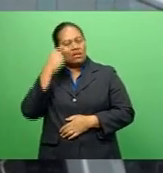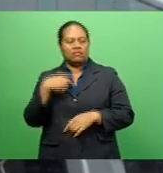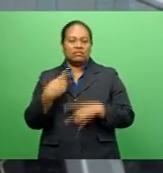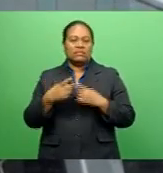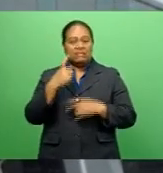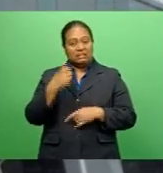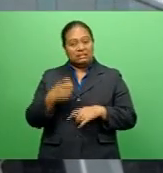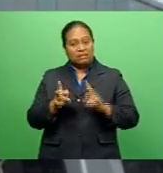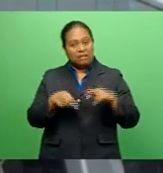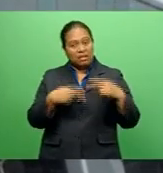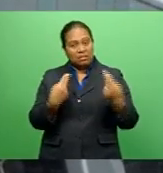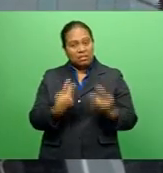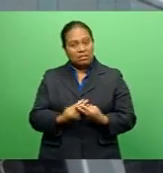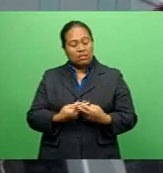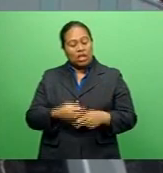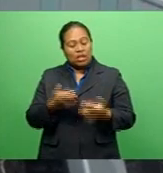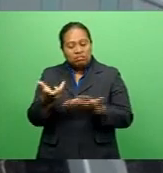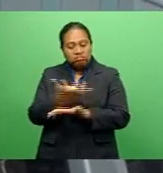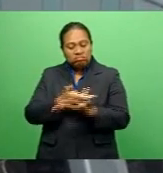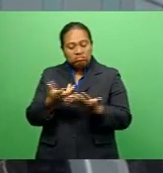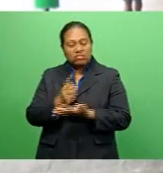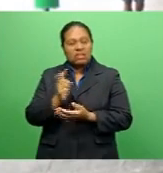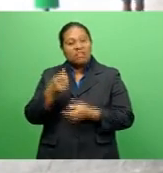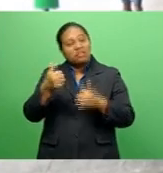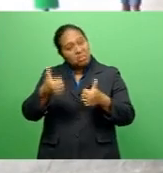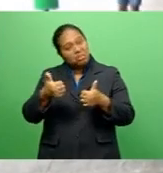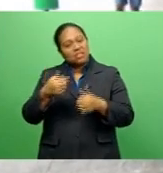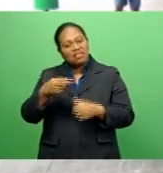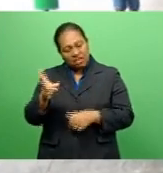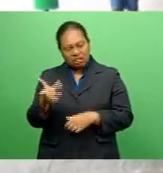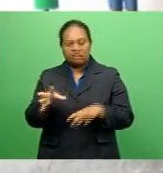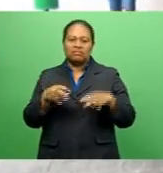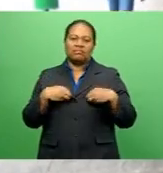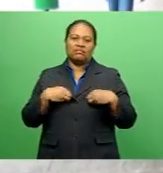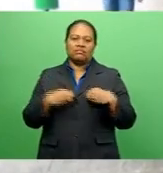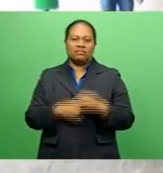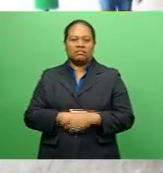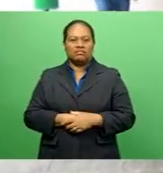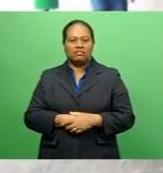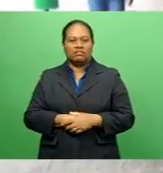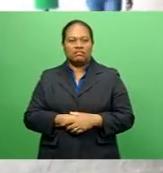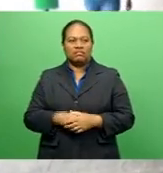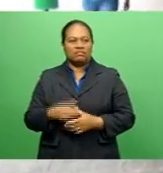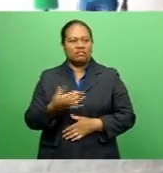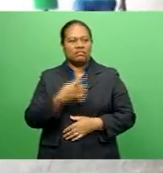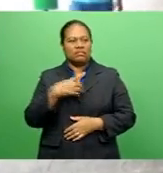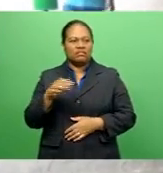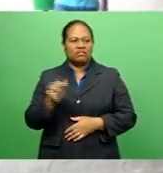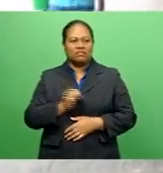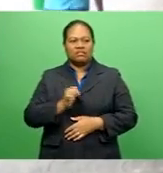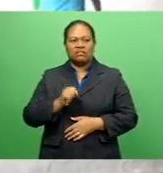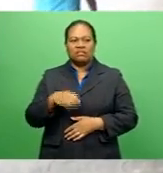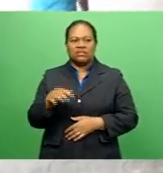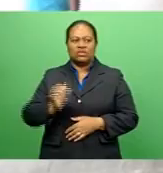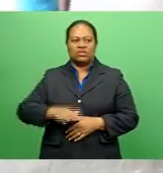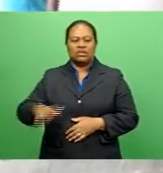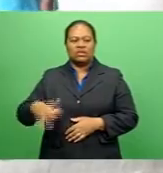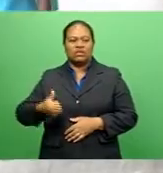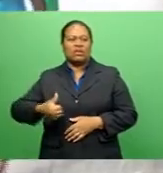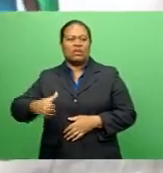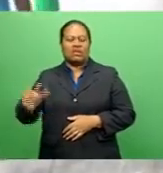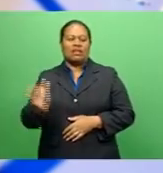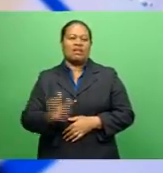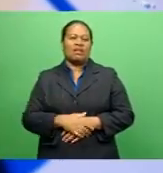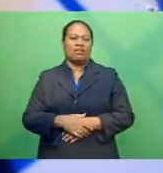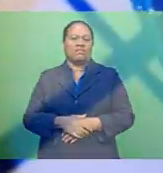family. We talk about if the thing good, we take it. Yes, because it would be much safer for my children to be around the